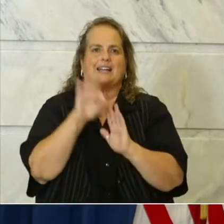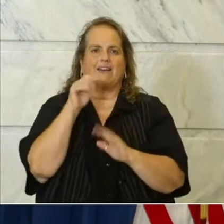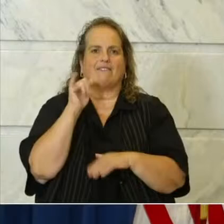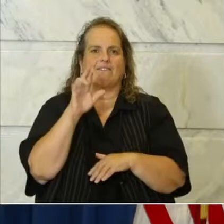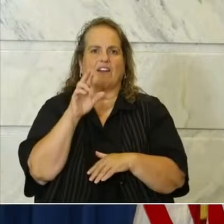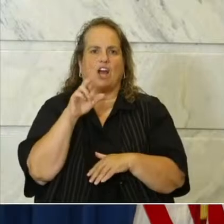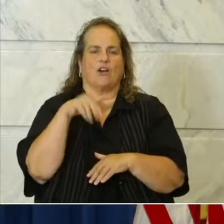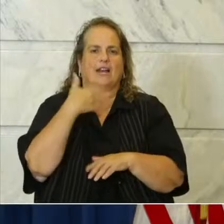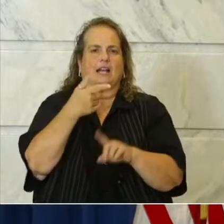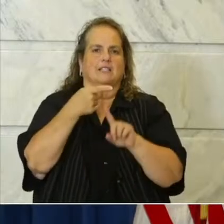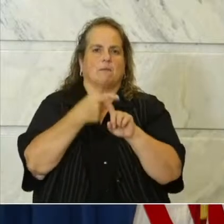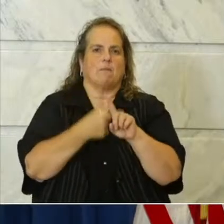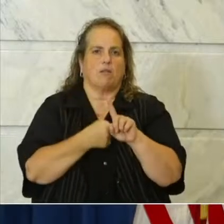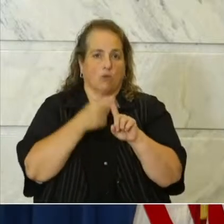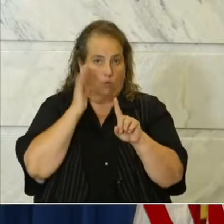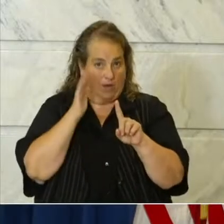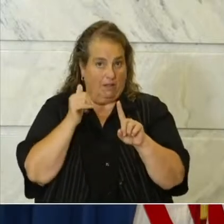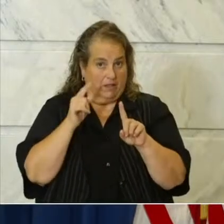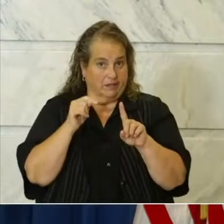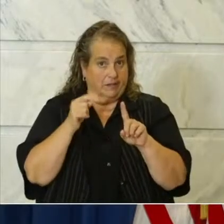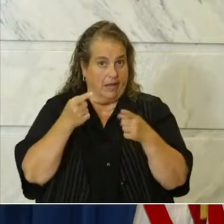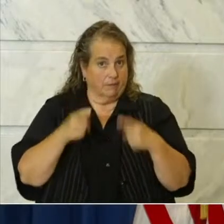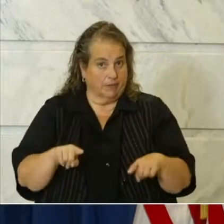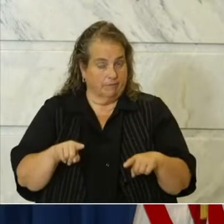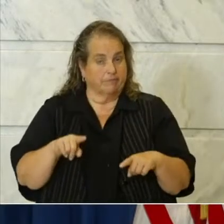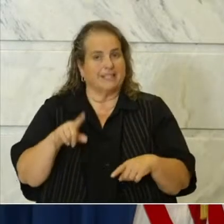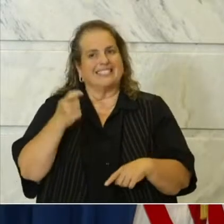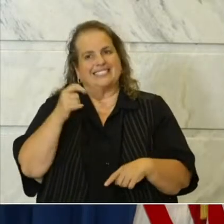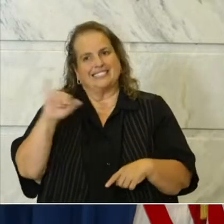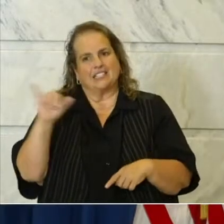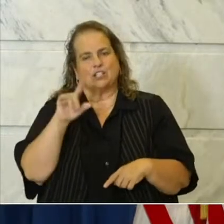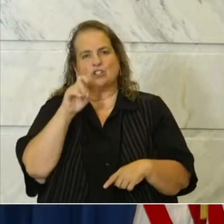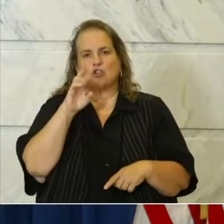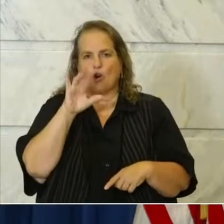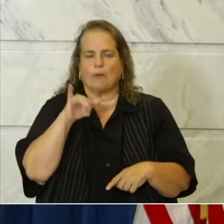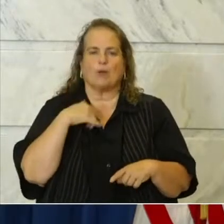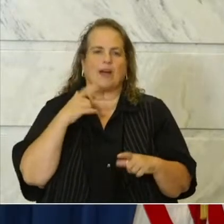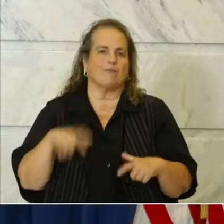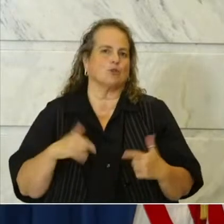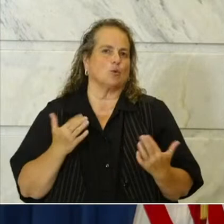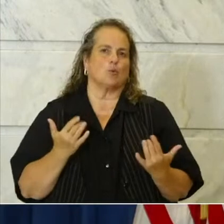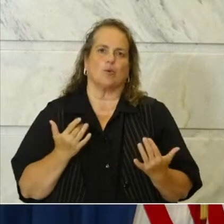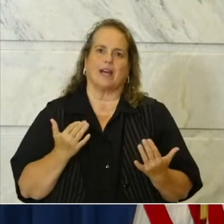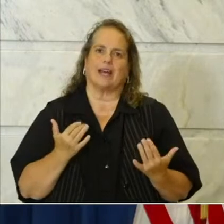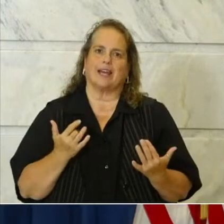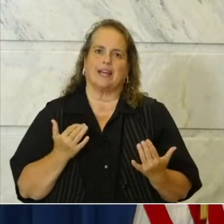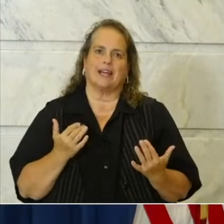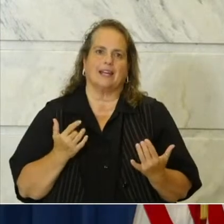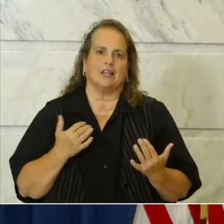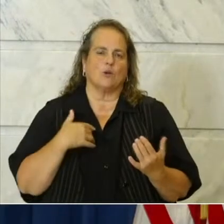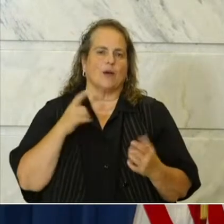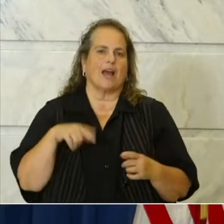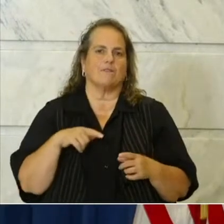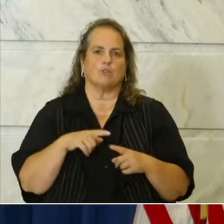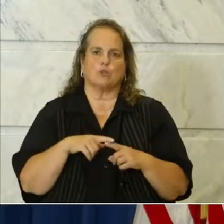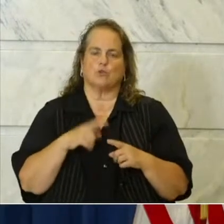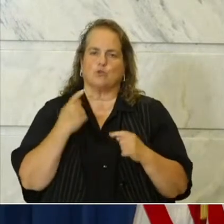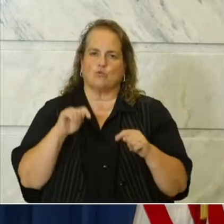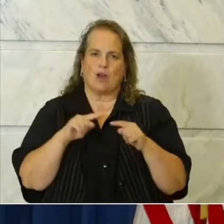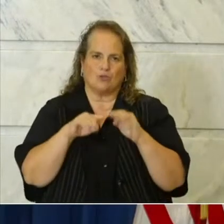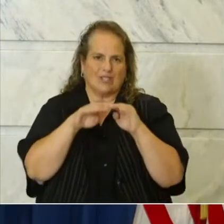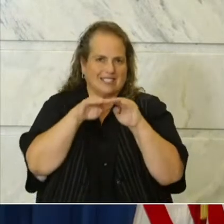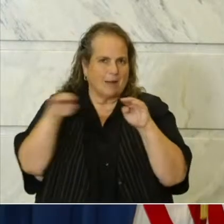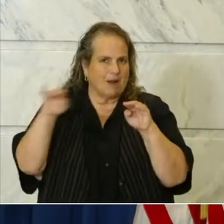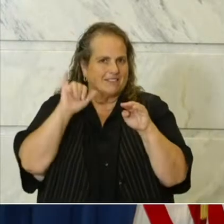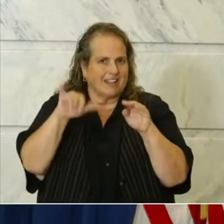Question is on the Kentucky State Fair. I think similar to the question on the Derby, we just need to get a hold of this virus. I hope everybody